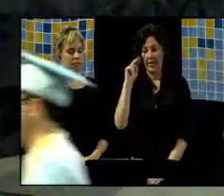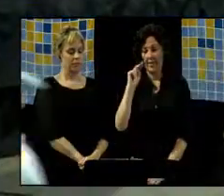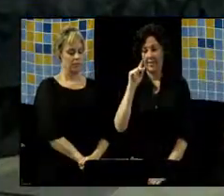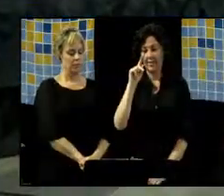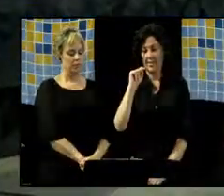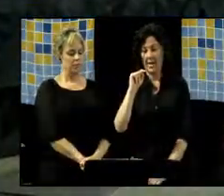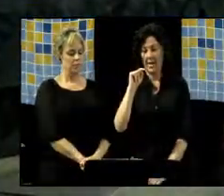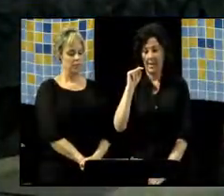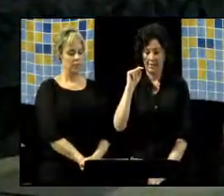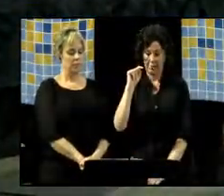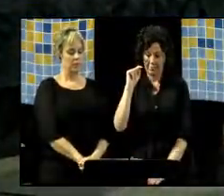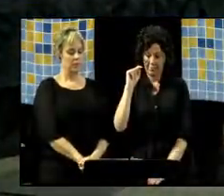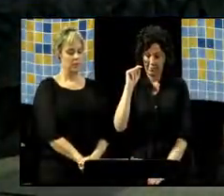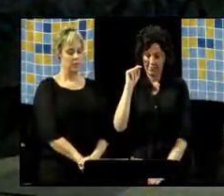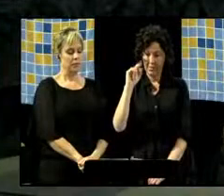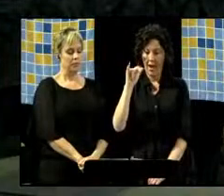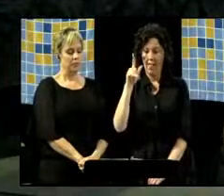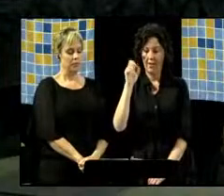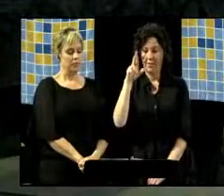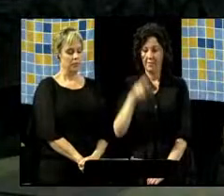Lionel.